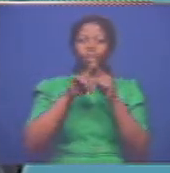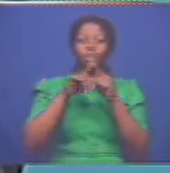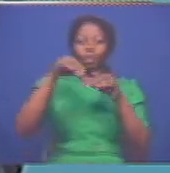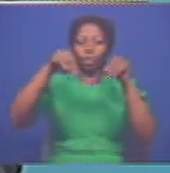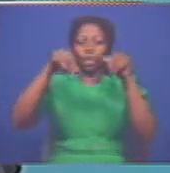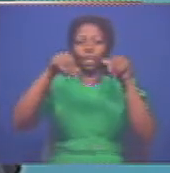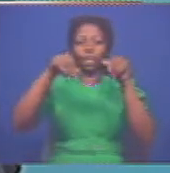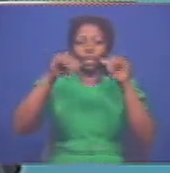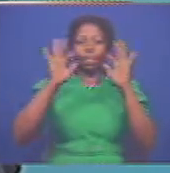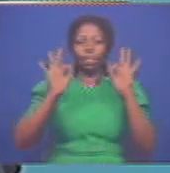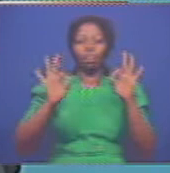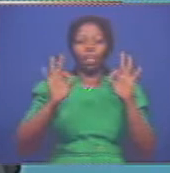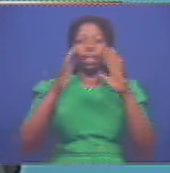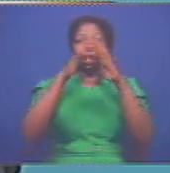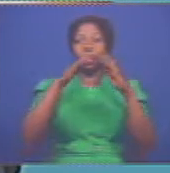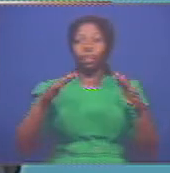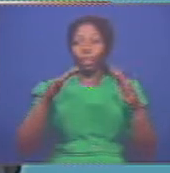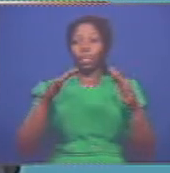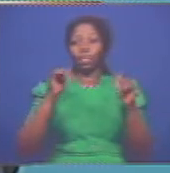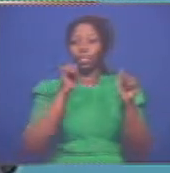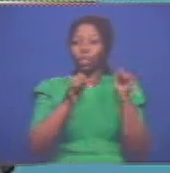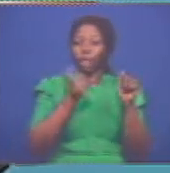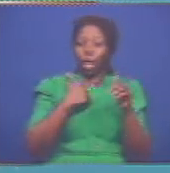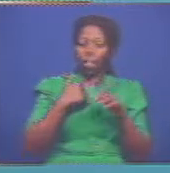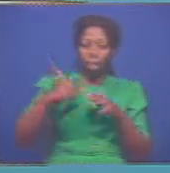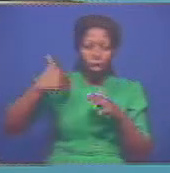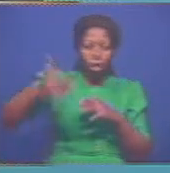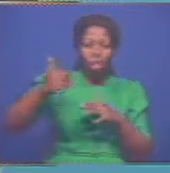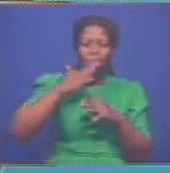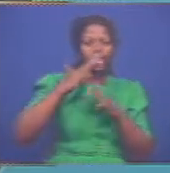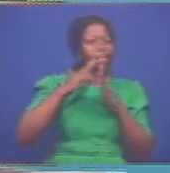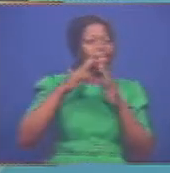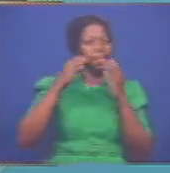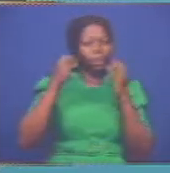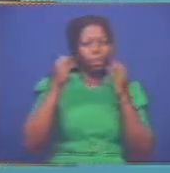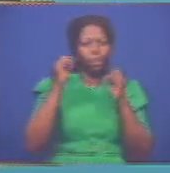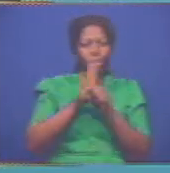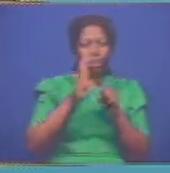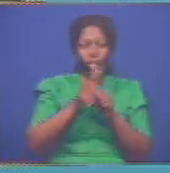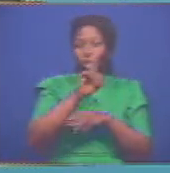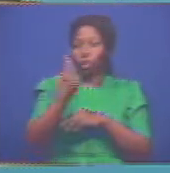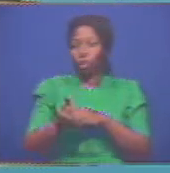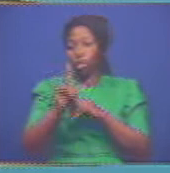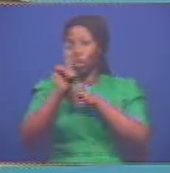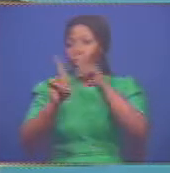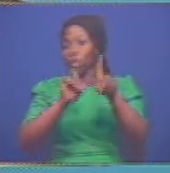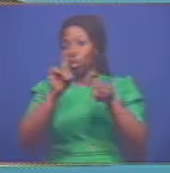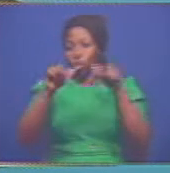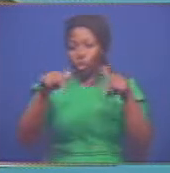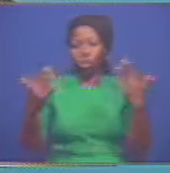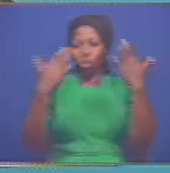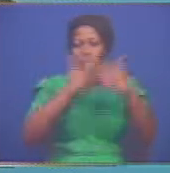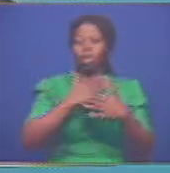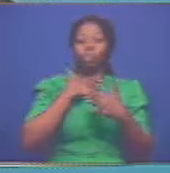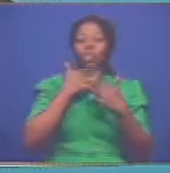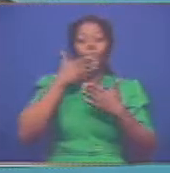decent houses? That has always been the million-dollar question. And tonight we want to attempt to respond to these issues. And of